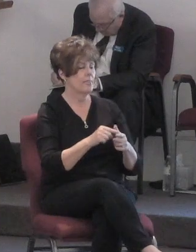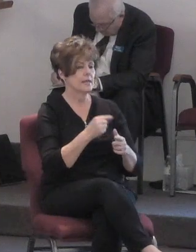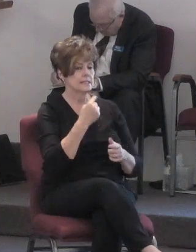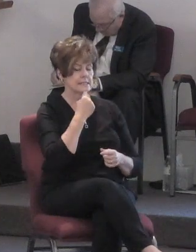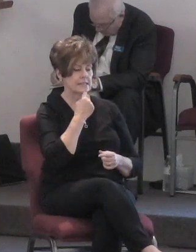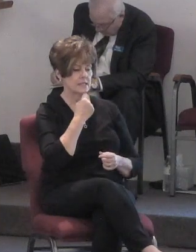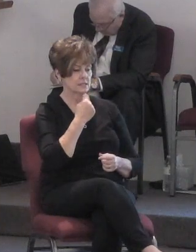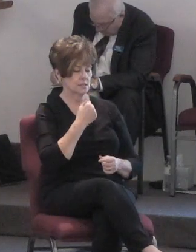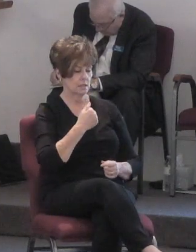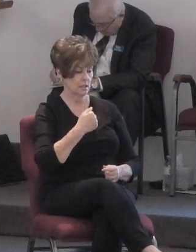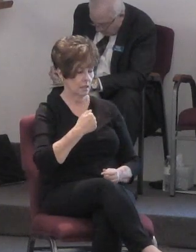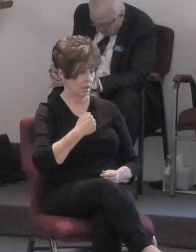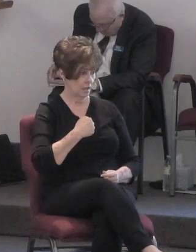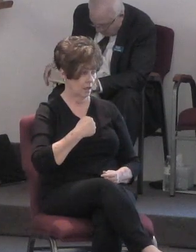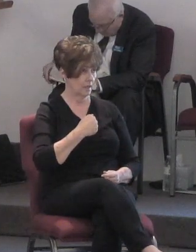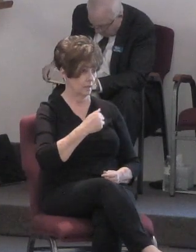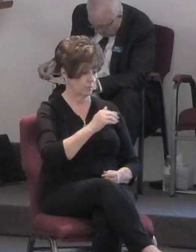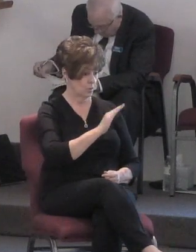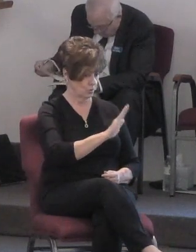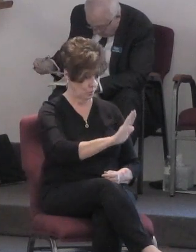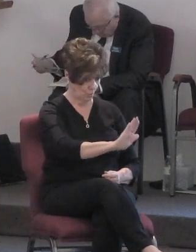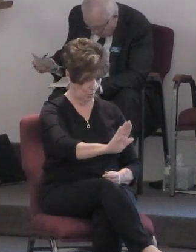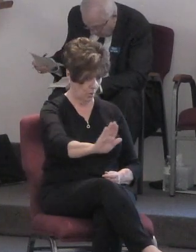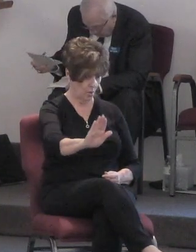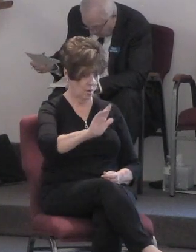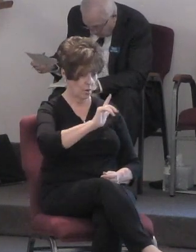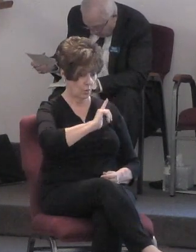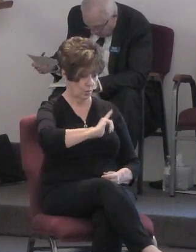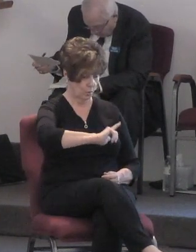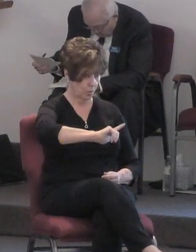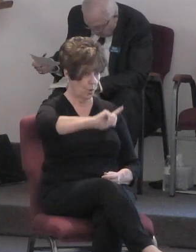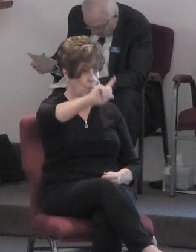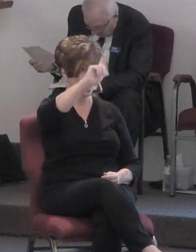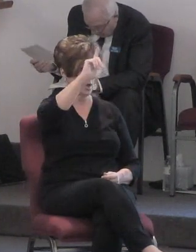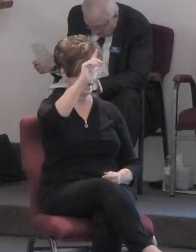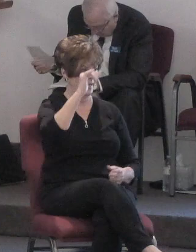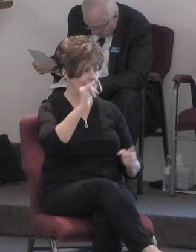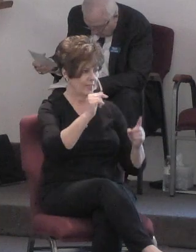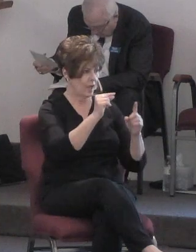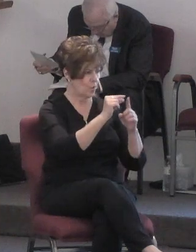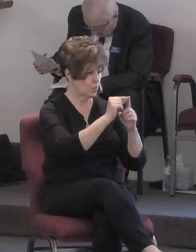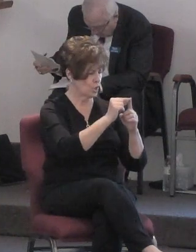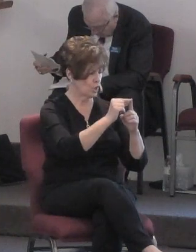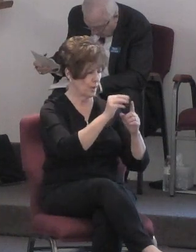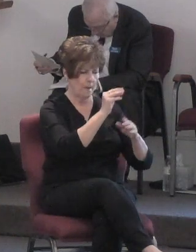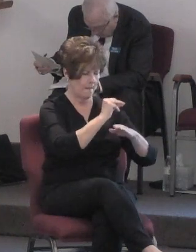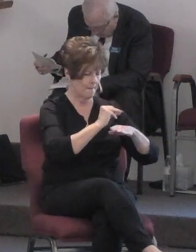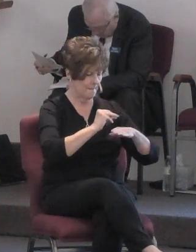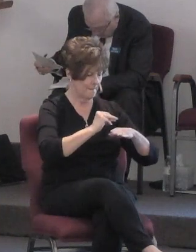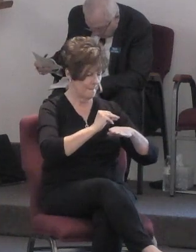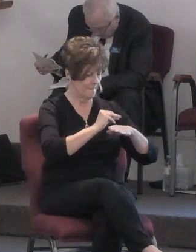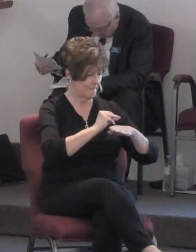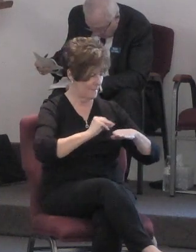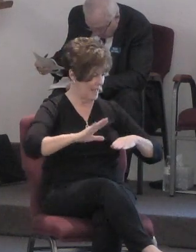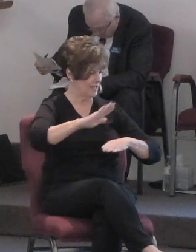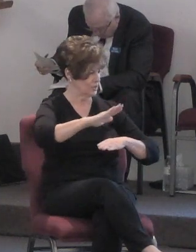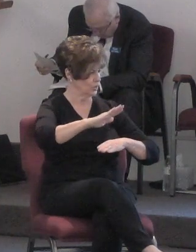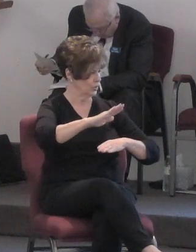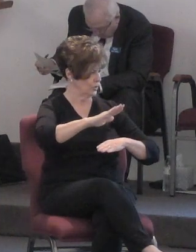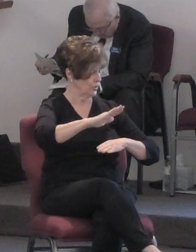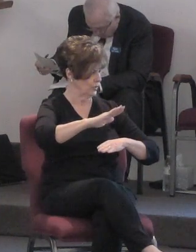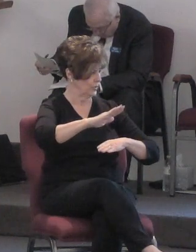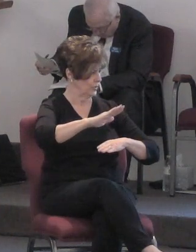and Lord. The word Lord means master, the one who is over the